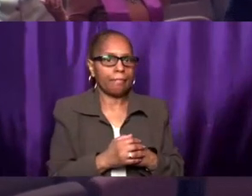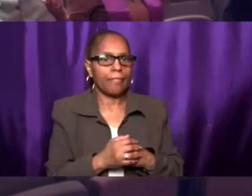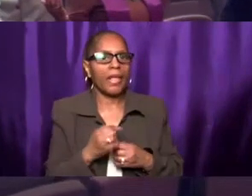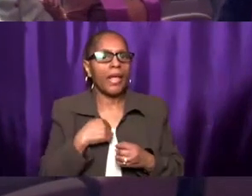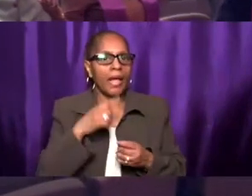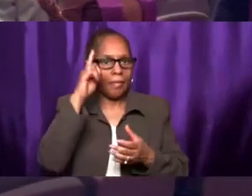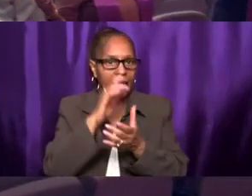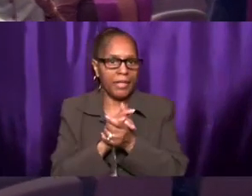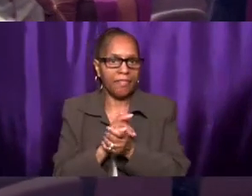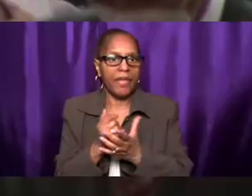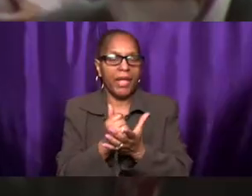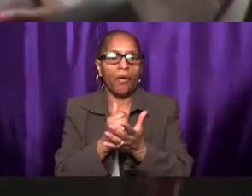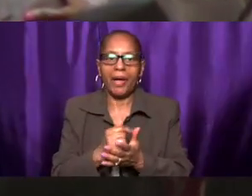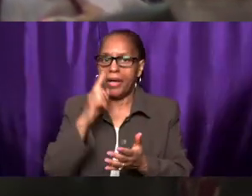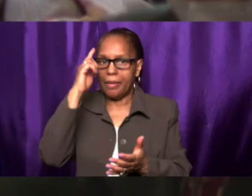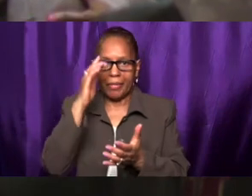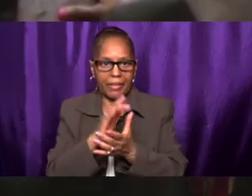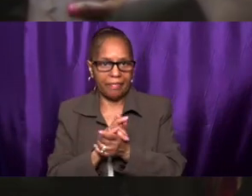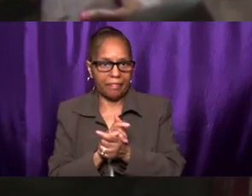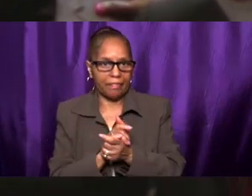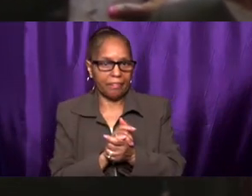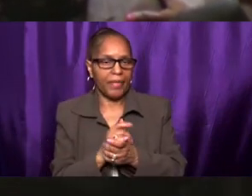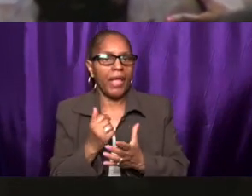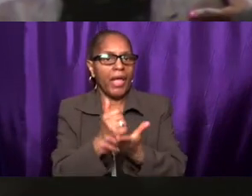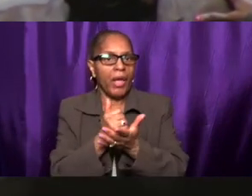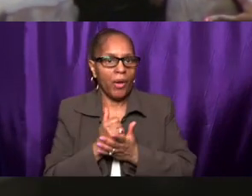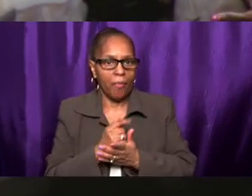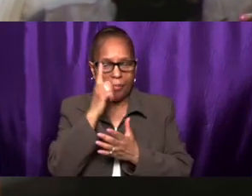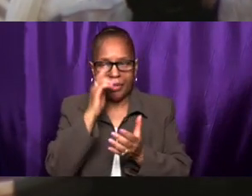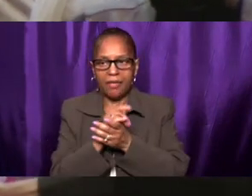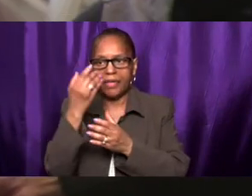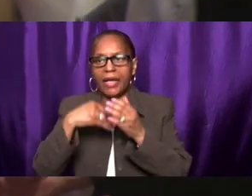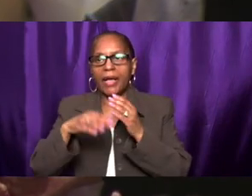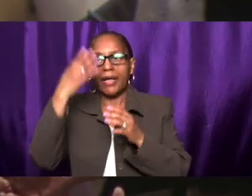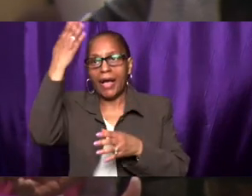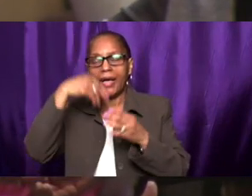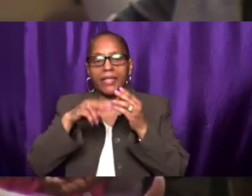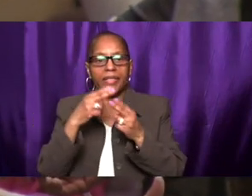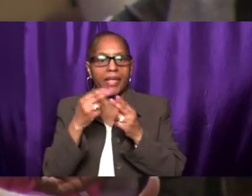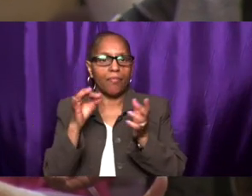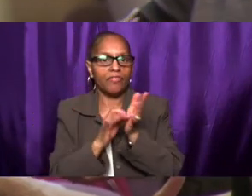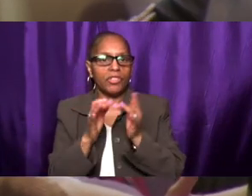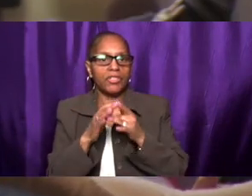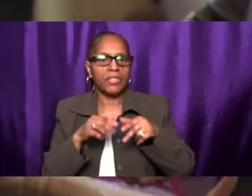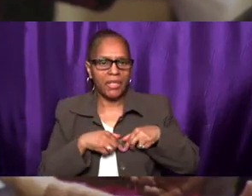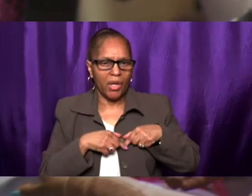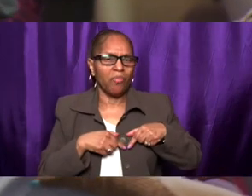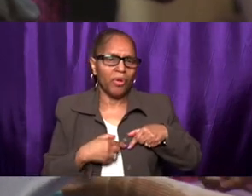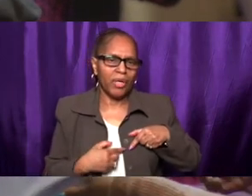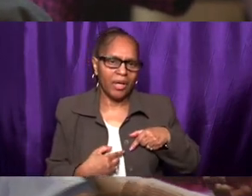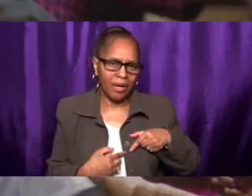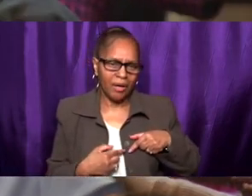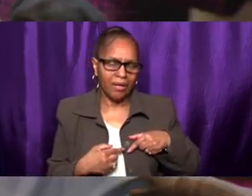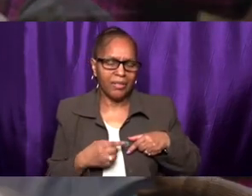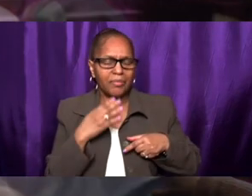I believe, help my unbelief. Help me believe, God, in the name of Jesus, that the brokenhearted is being